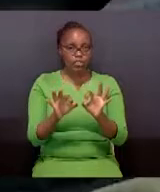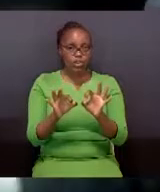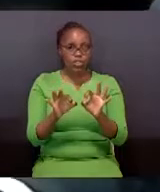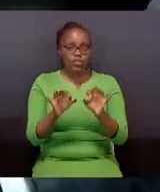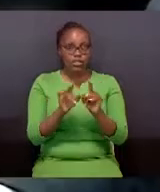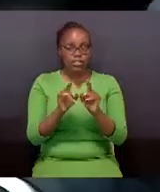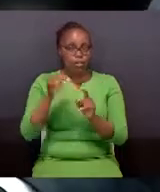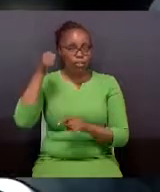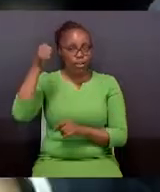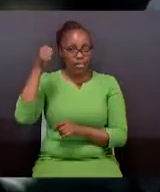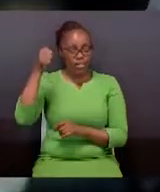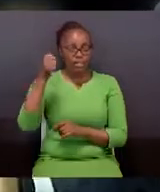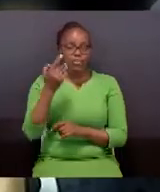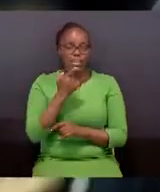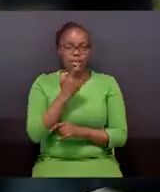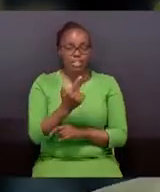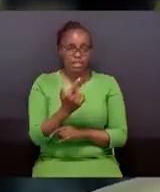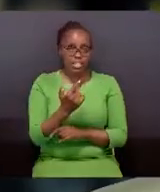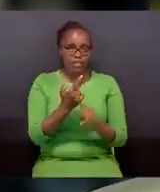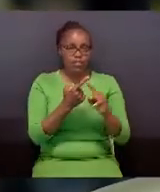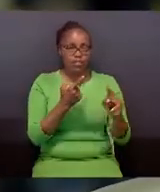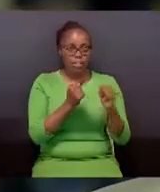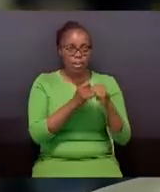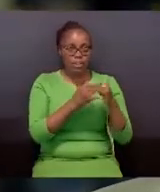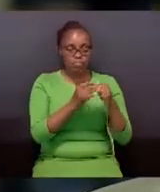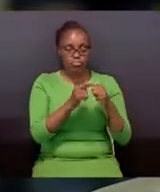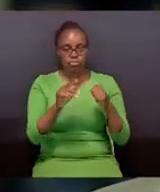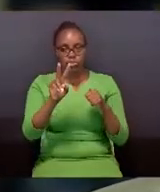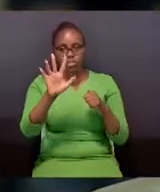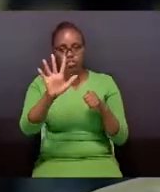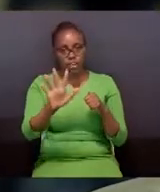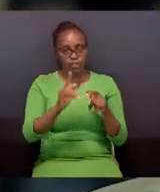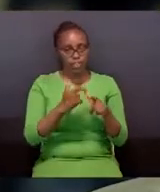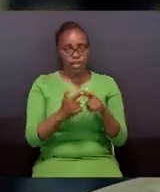into politics, like they're saying, from 18 to 25,